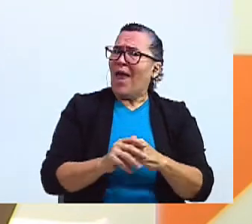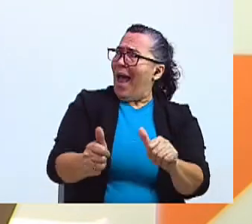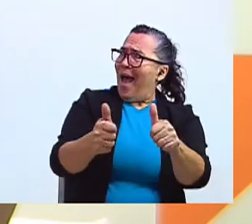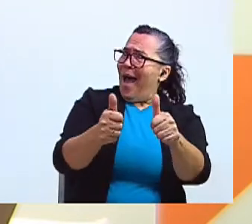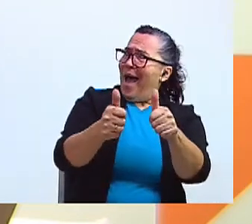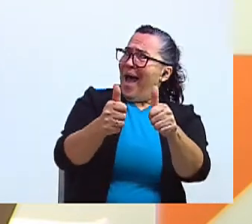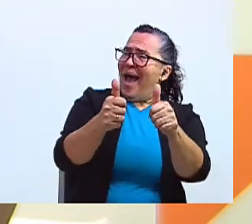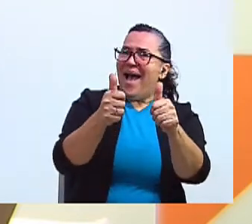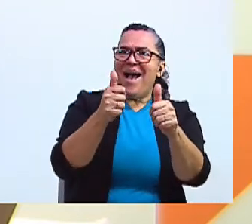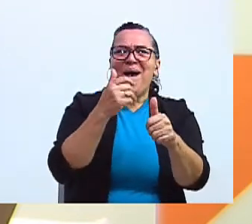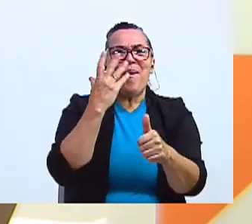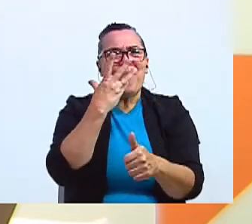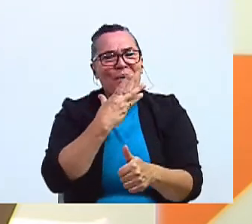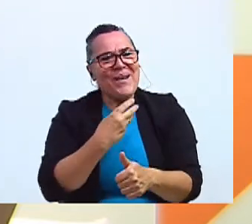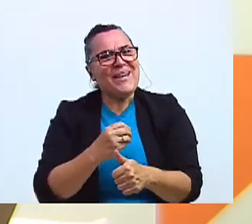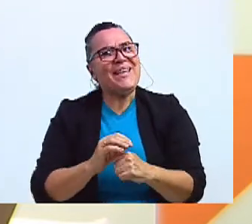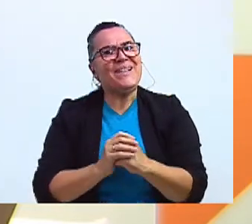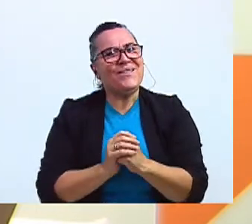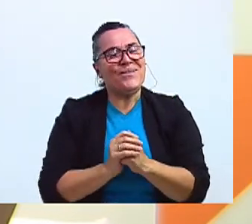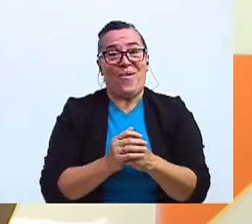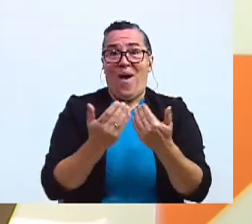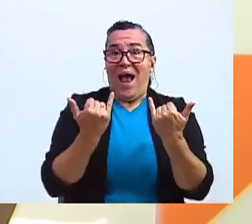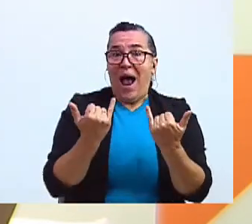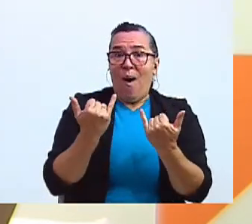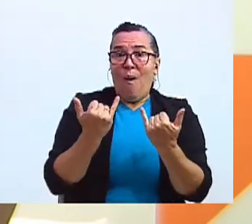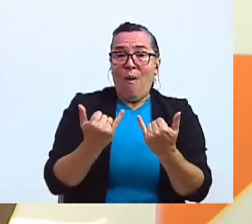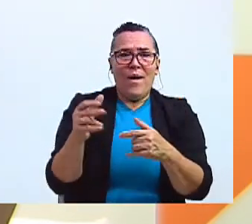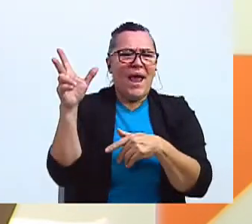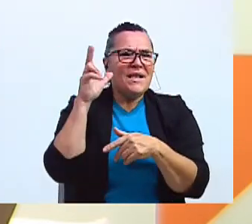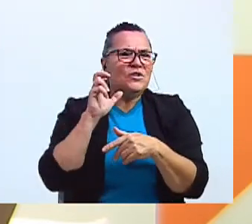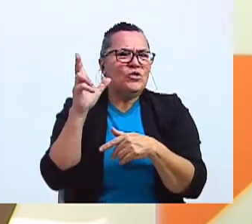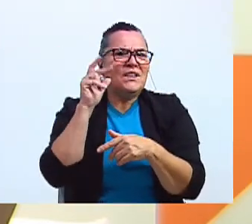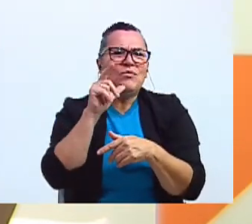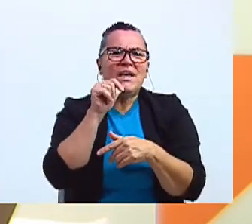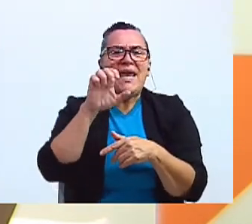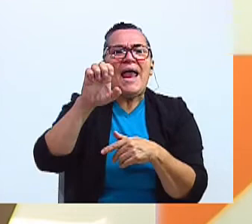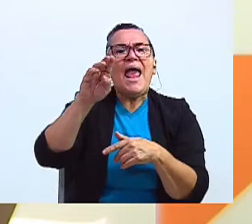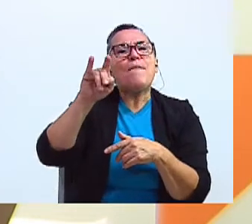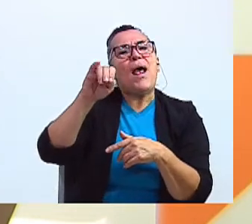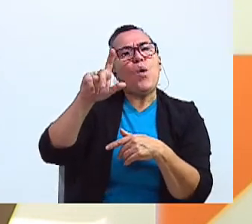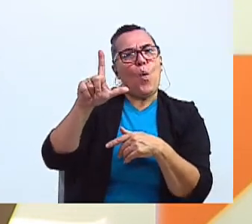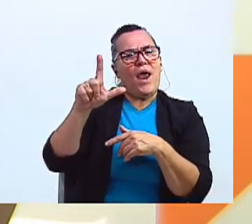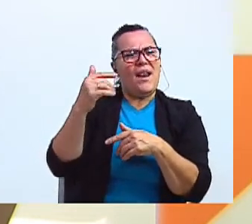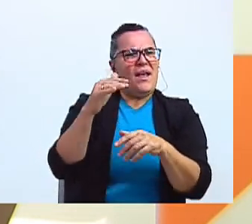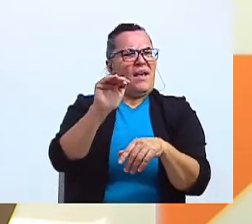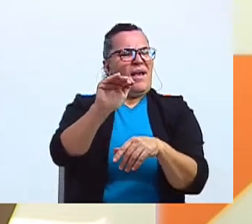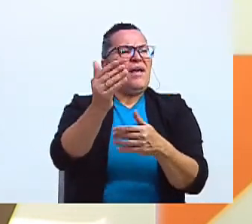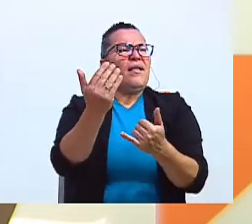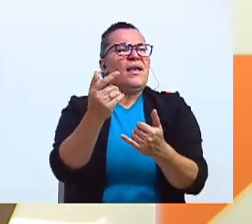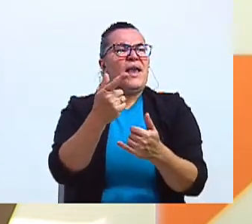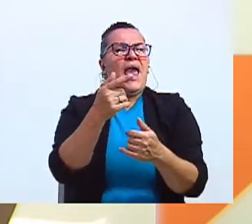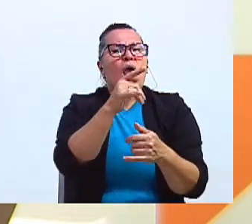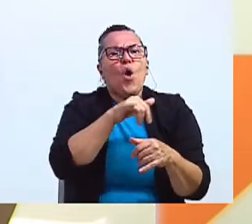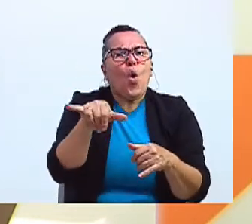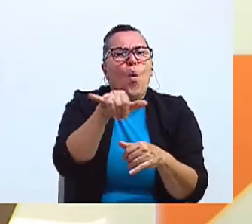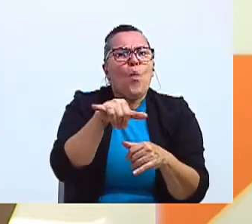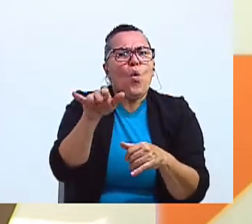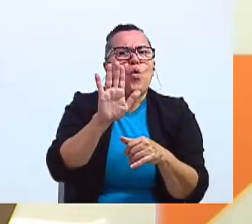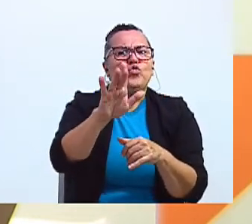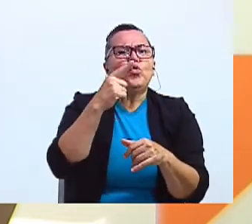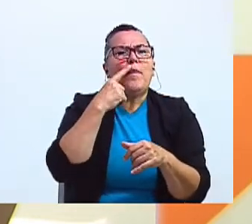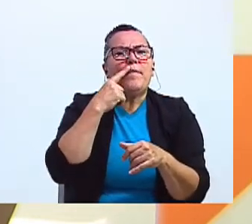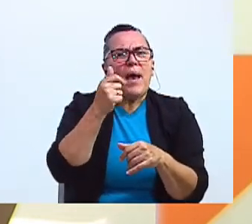Okay, that's nice. Okay, now let's listen to Emmanuel. Tell me, what do you have in common with your